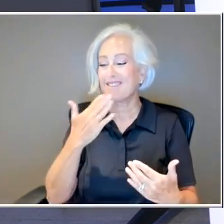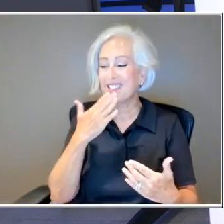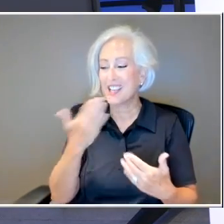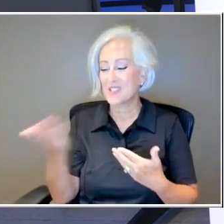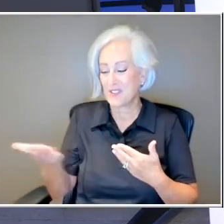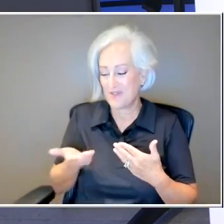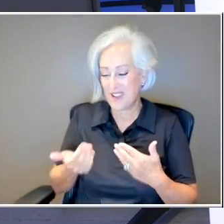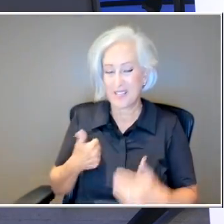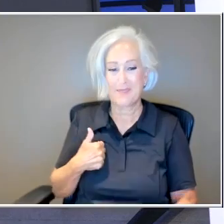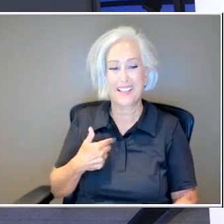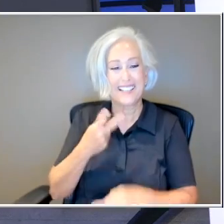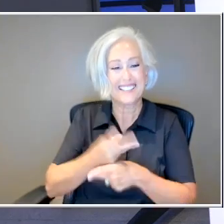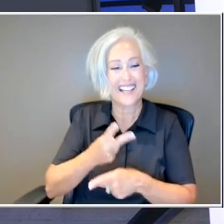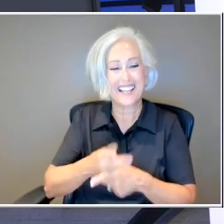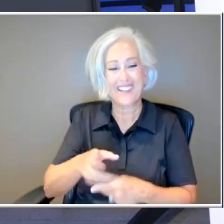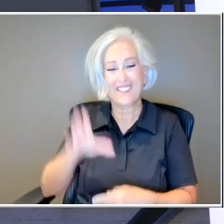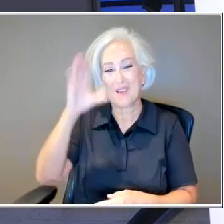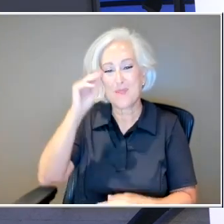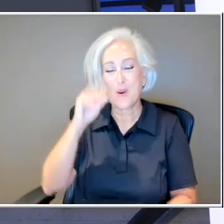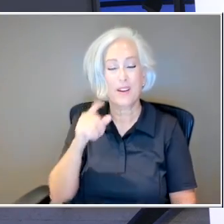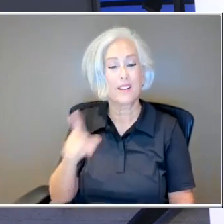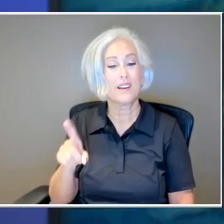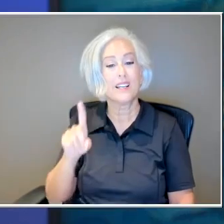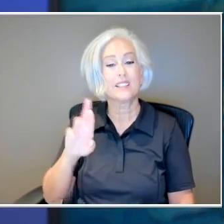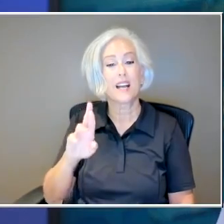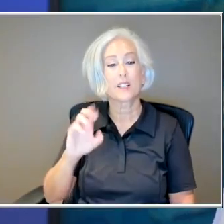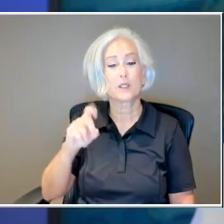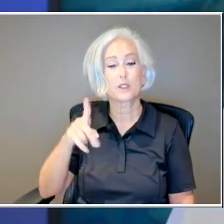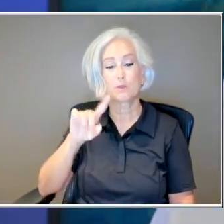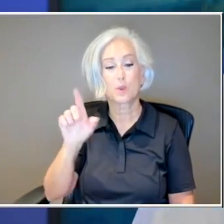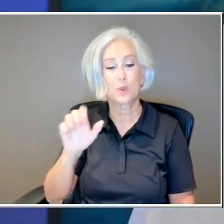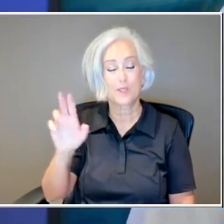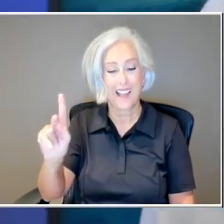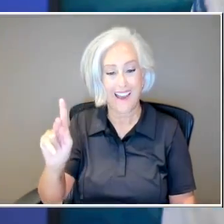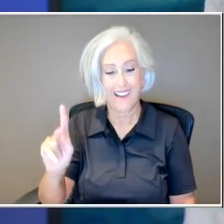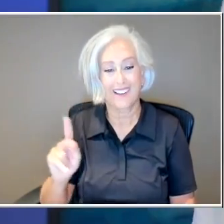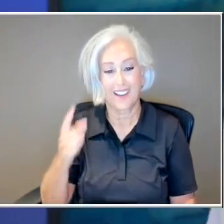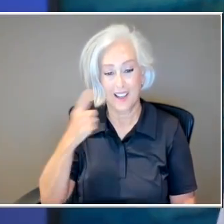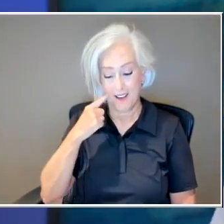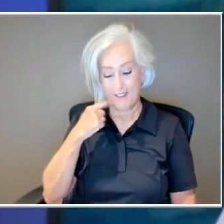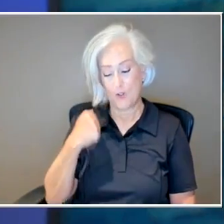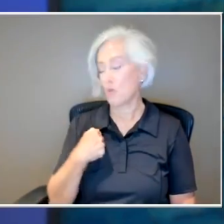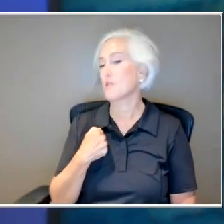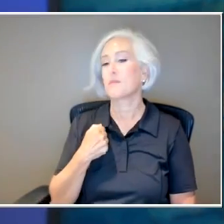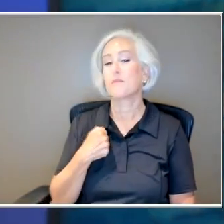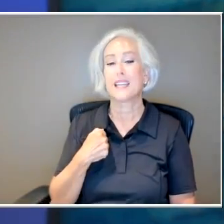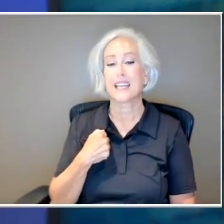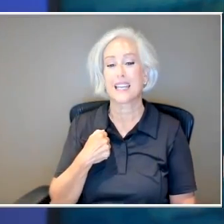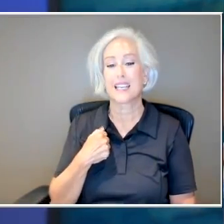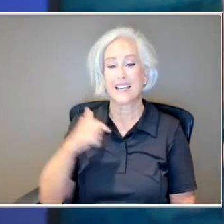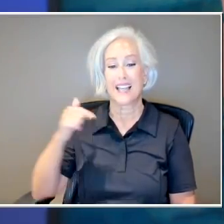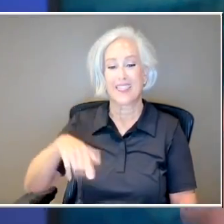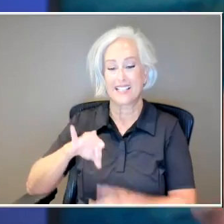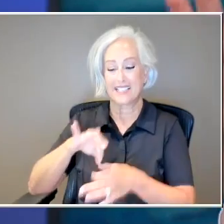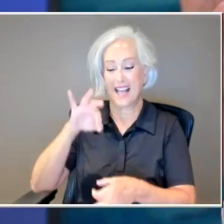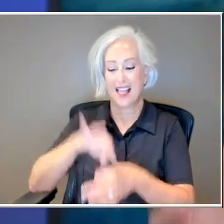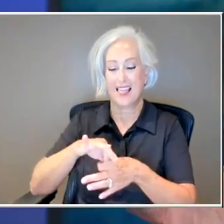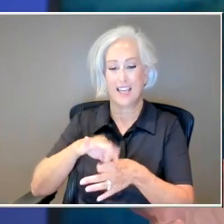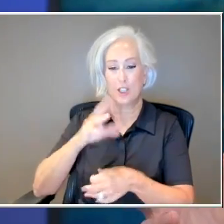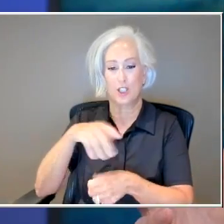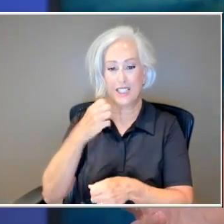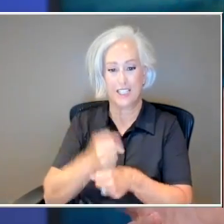guy. Yes. Dr. Spuzak, what's the big takeaway? You know, for me, this is an election year, and so I think it's